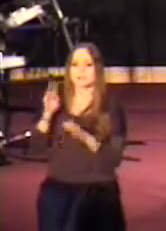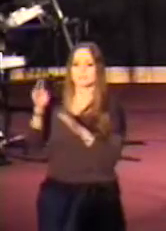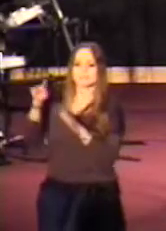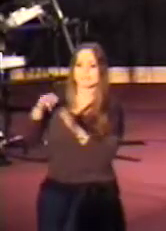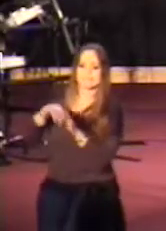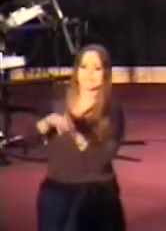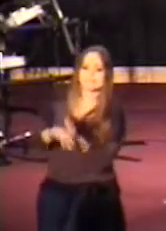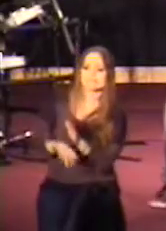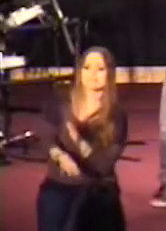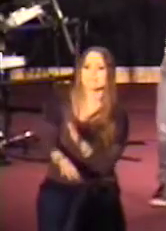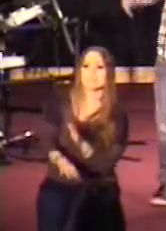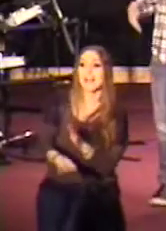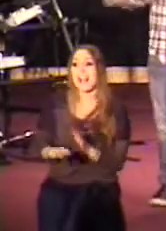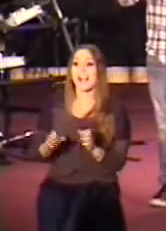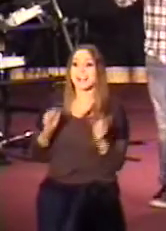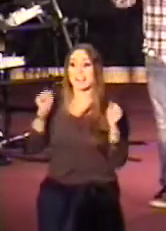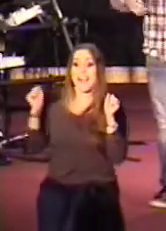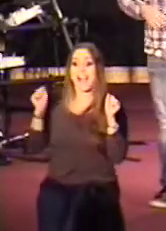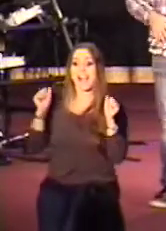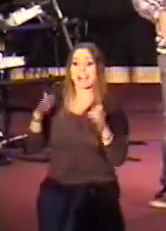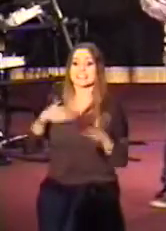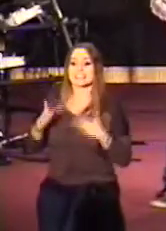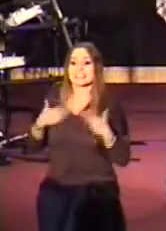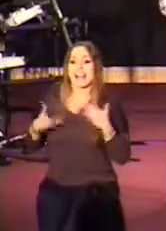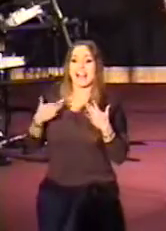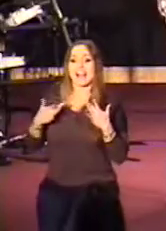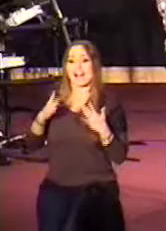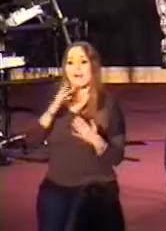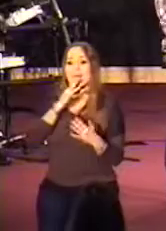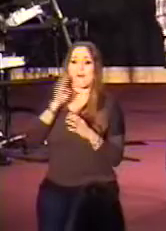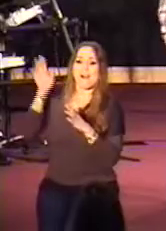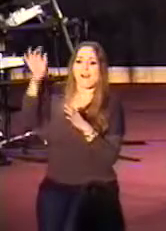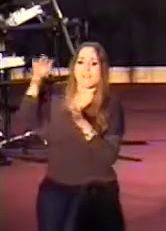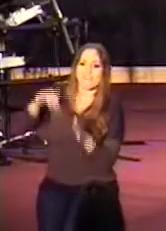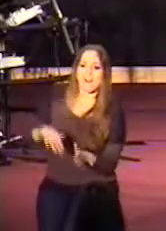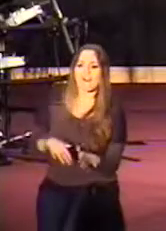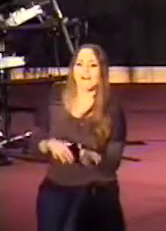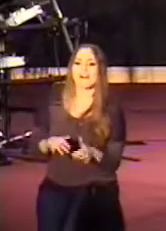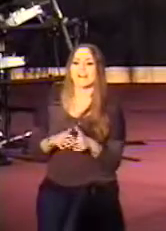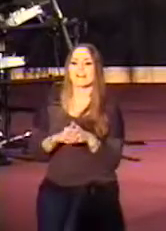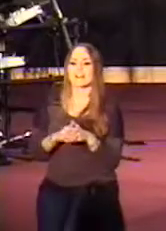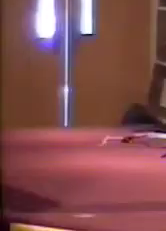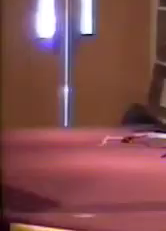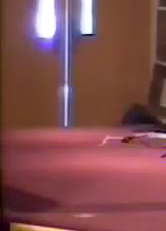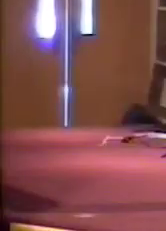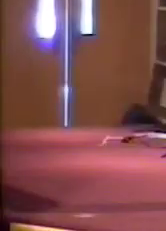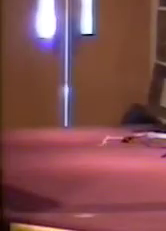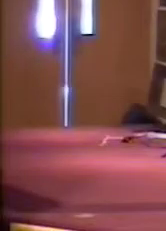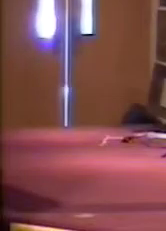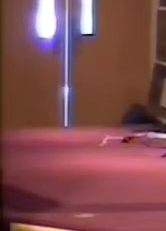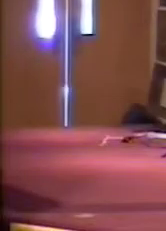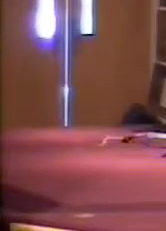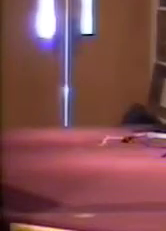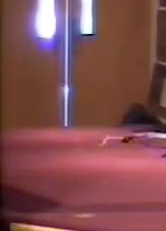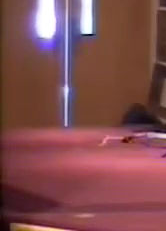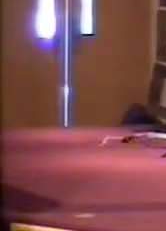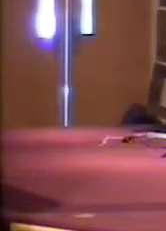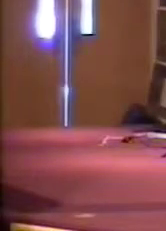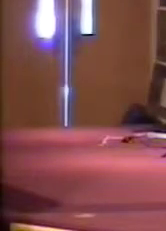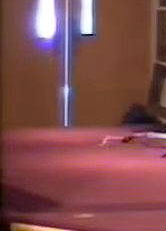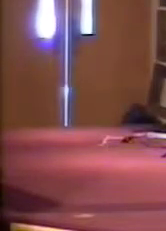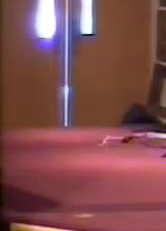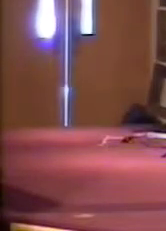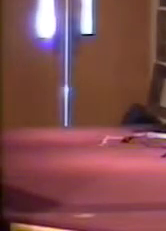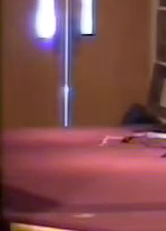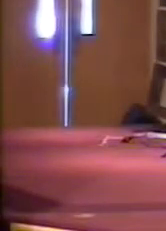And we were like, waterfall, you know, just like a crazy person. And so we ran over and we were playing in the puddles and we were, you know, getting underneath the water. But the